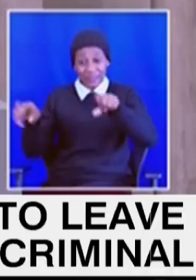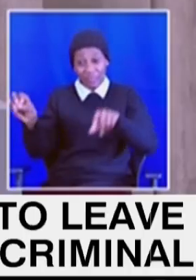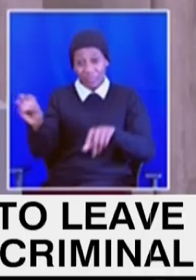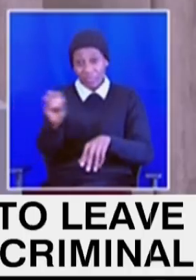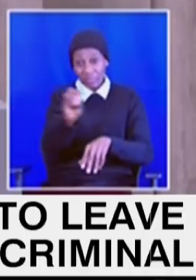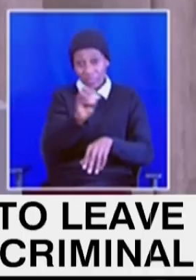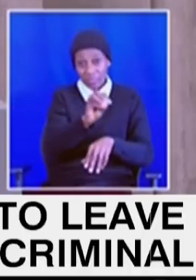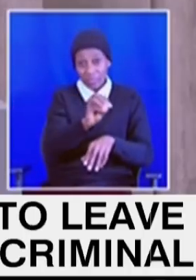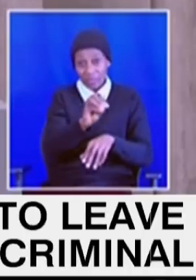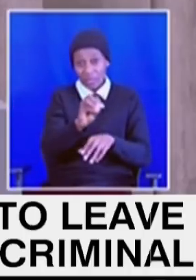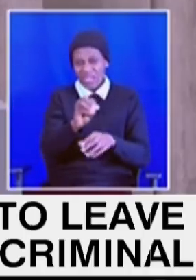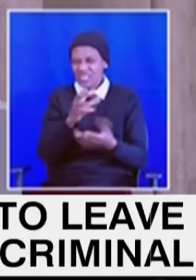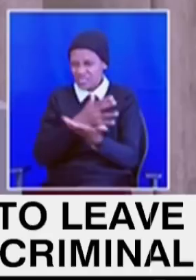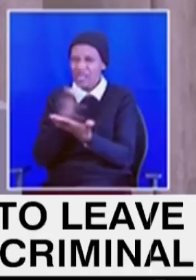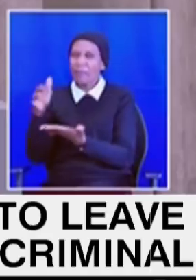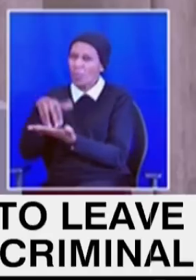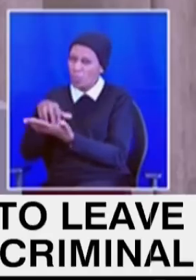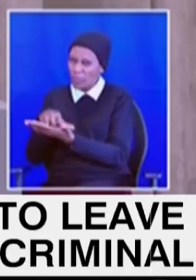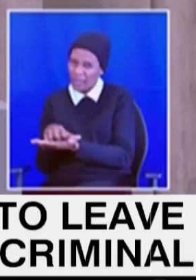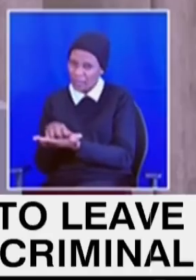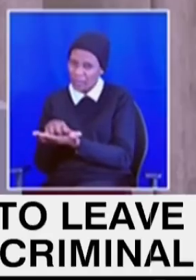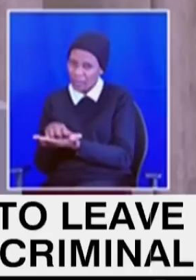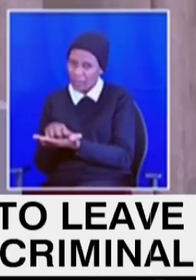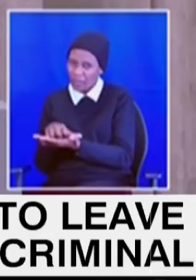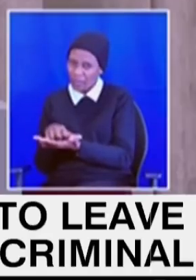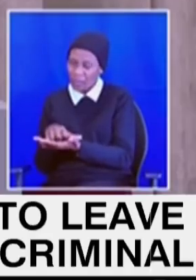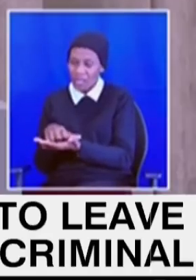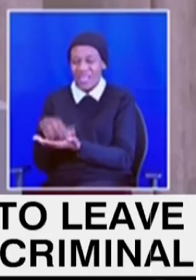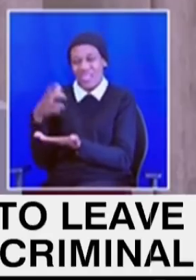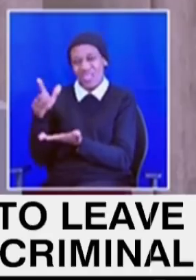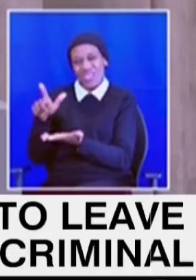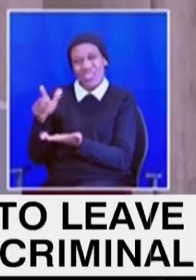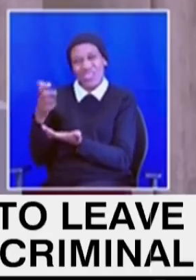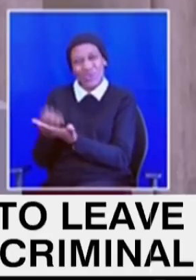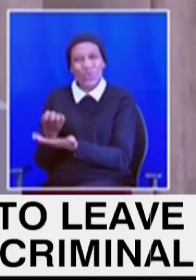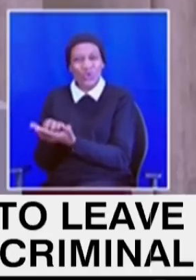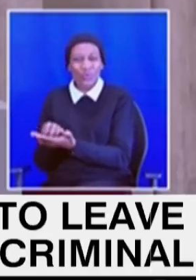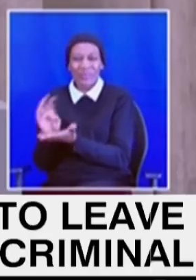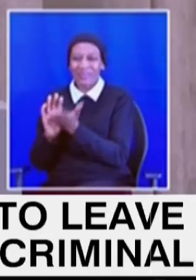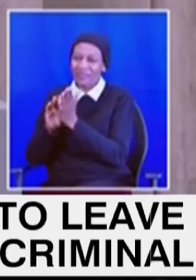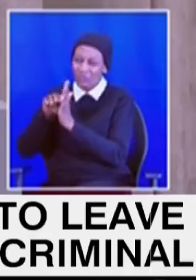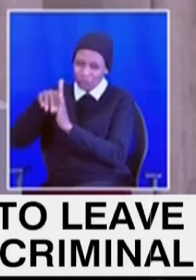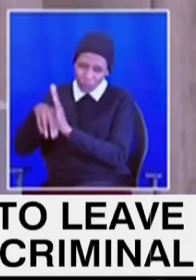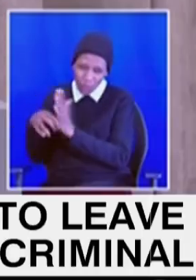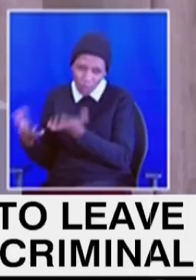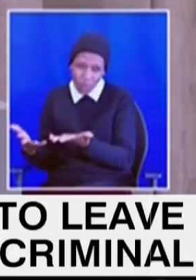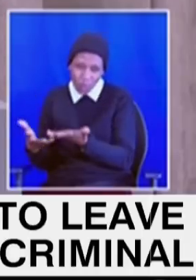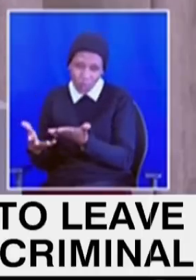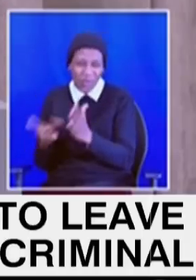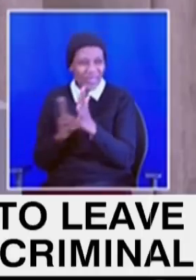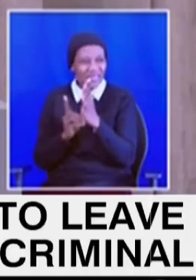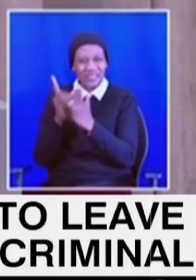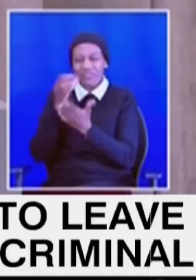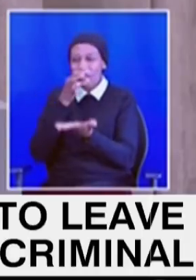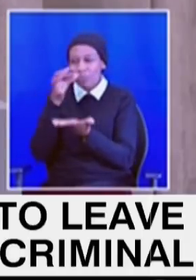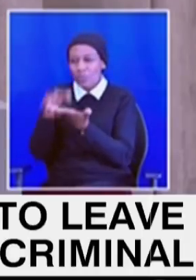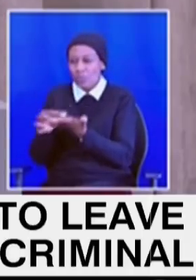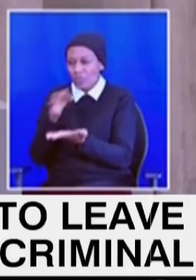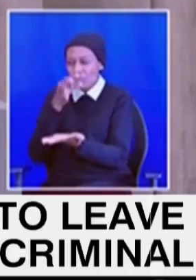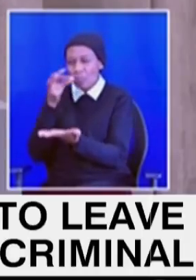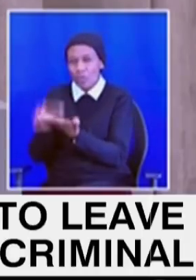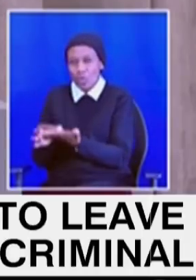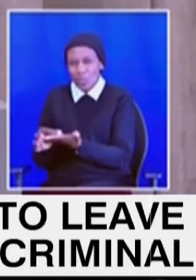are weakened because of low economic growth, approval of development proposals that would boost